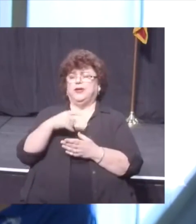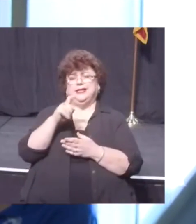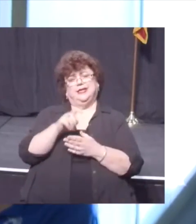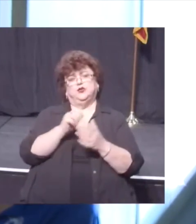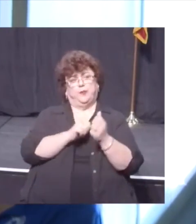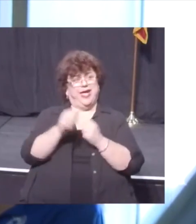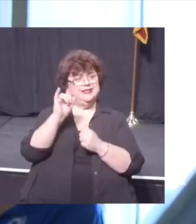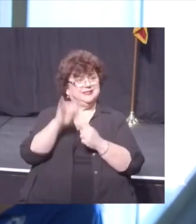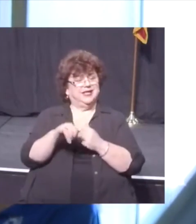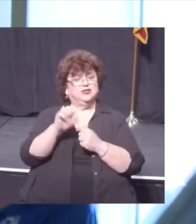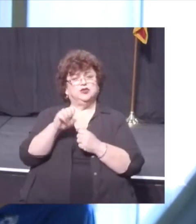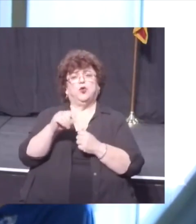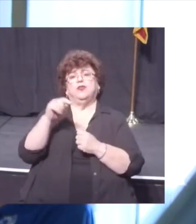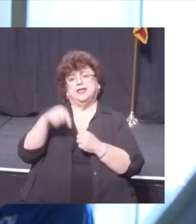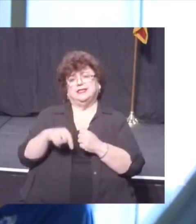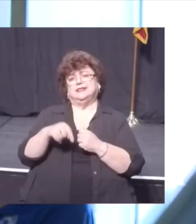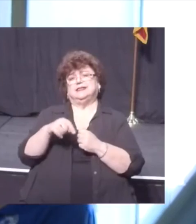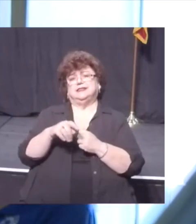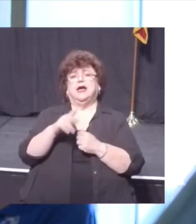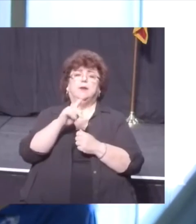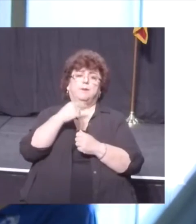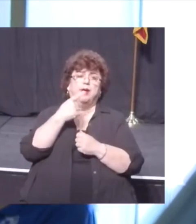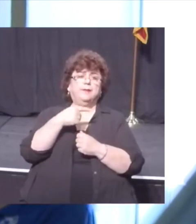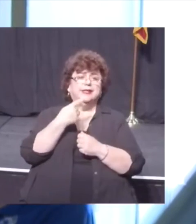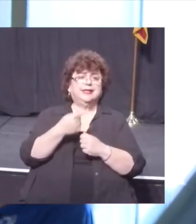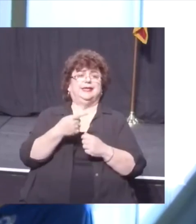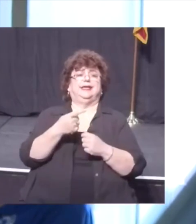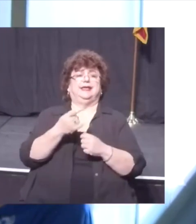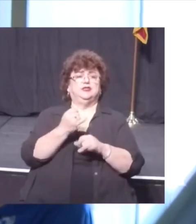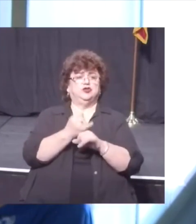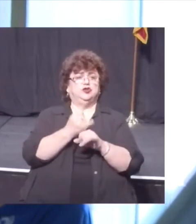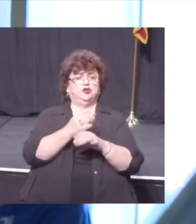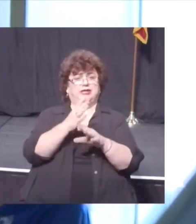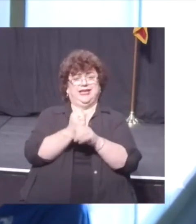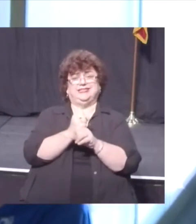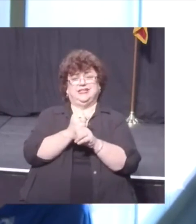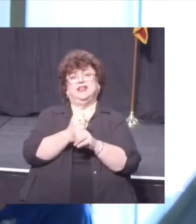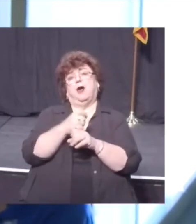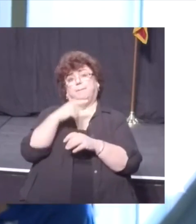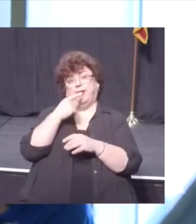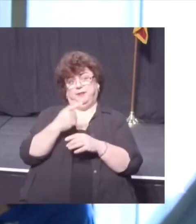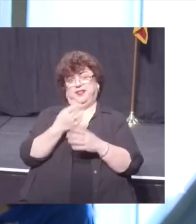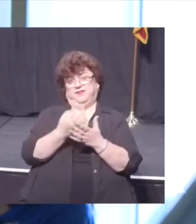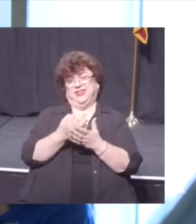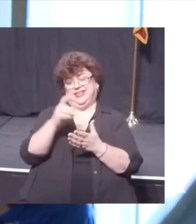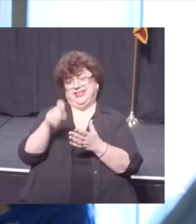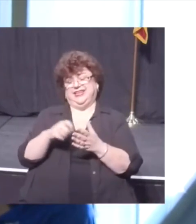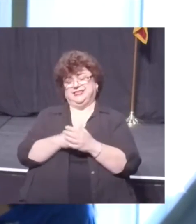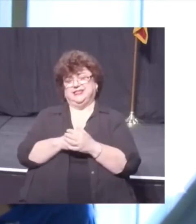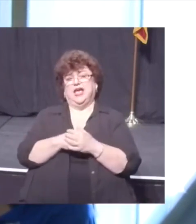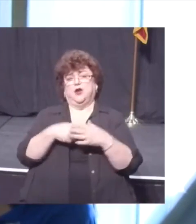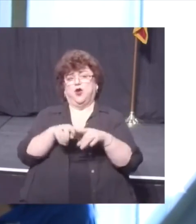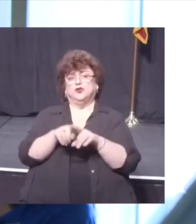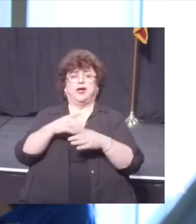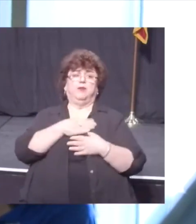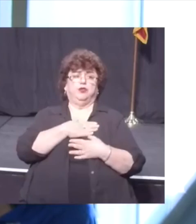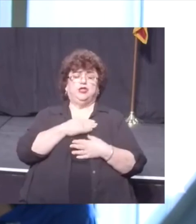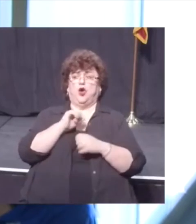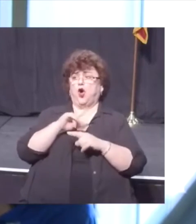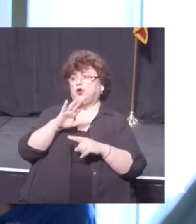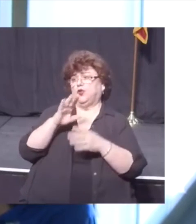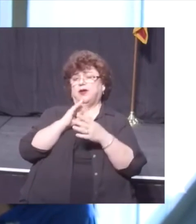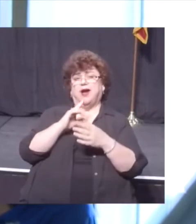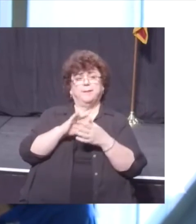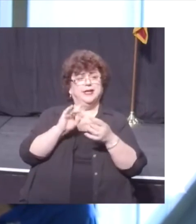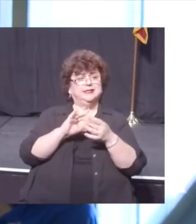that so that this public institution gets the public funding it needs. Secondly, I appreciate all of your